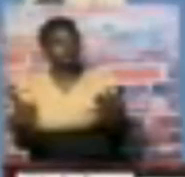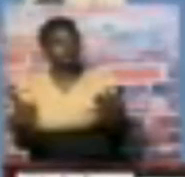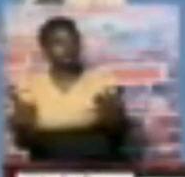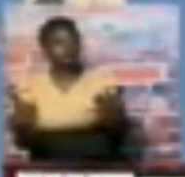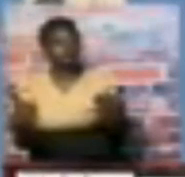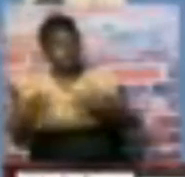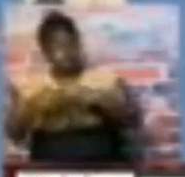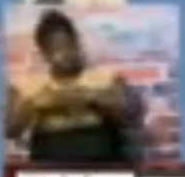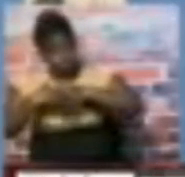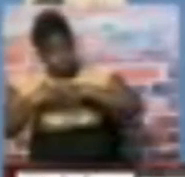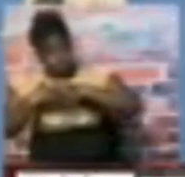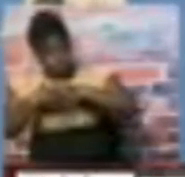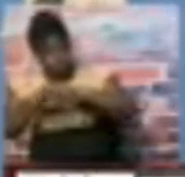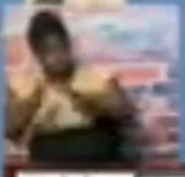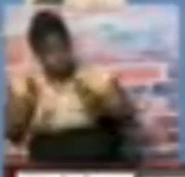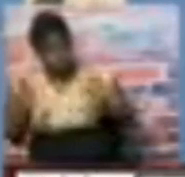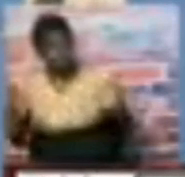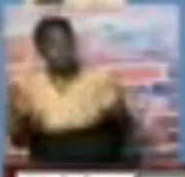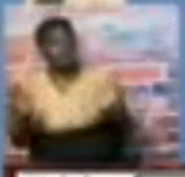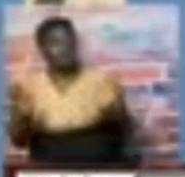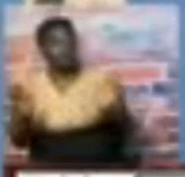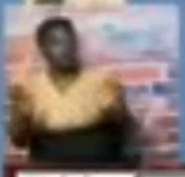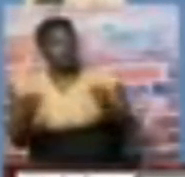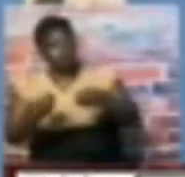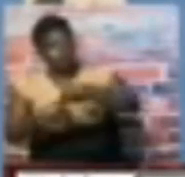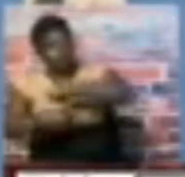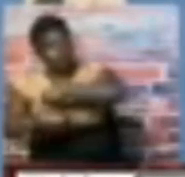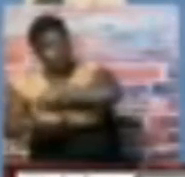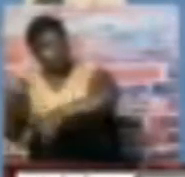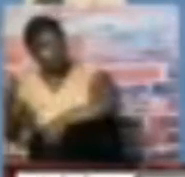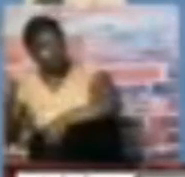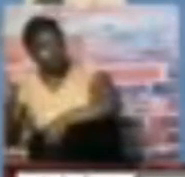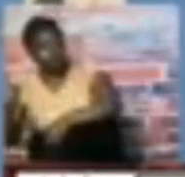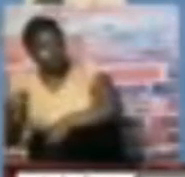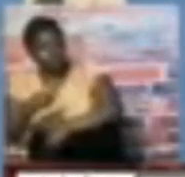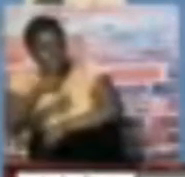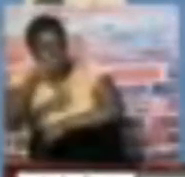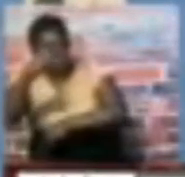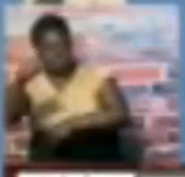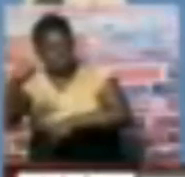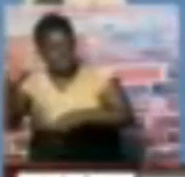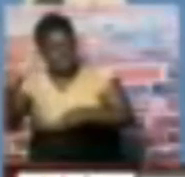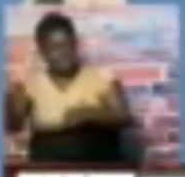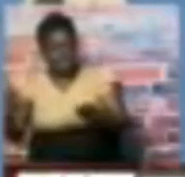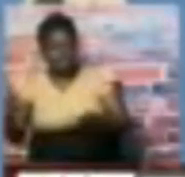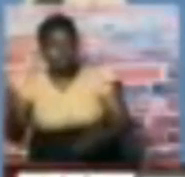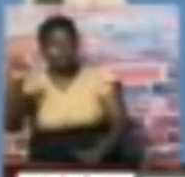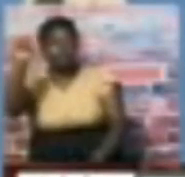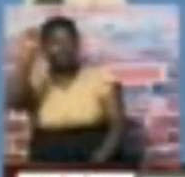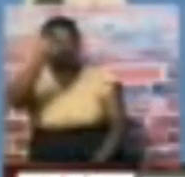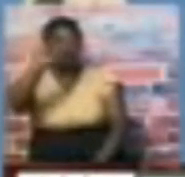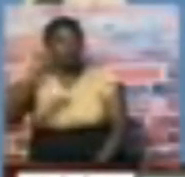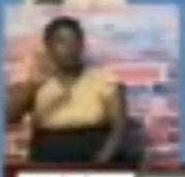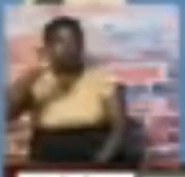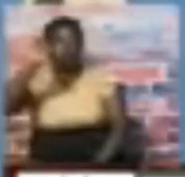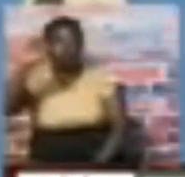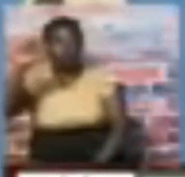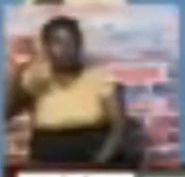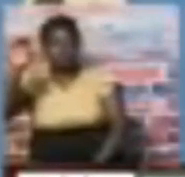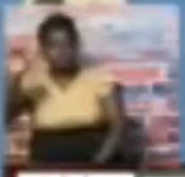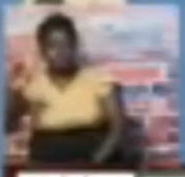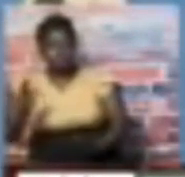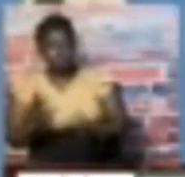the opening of the shops and the other sites. It deals with public